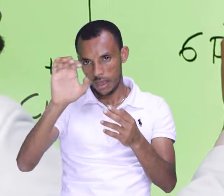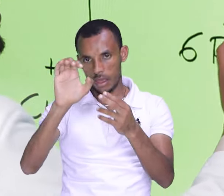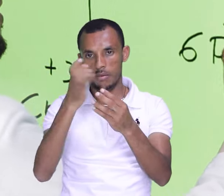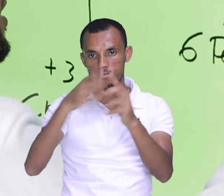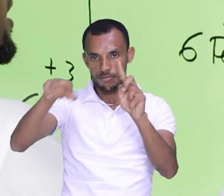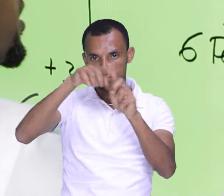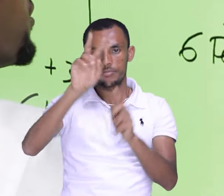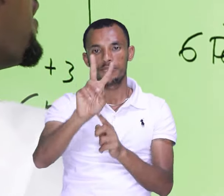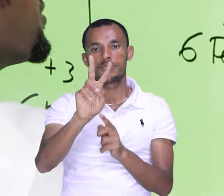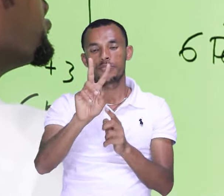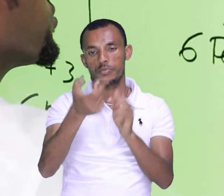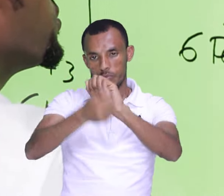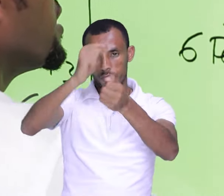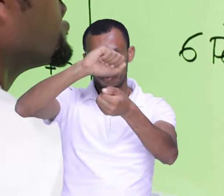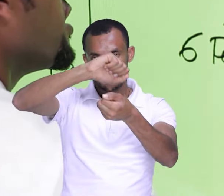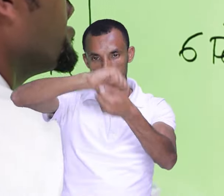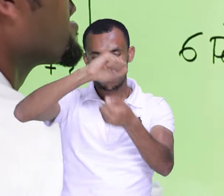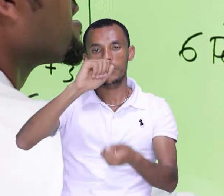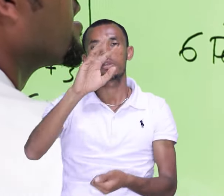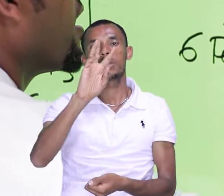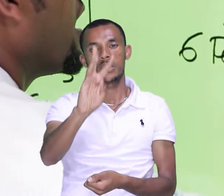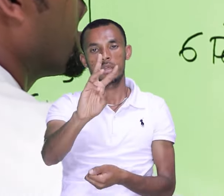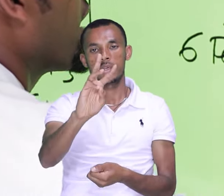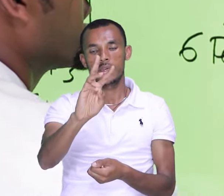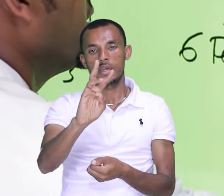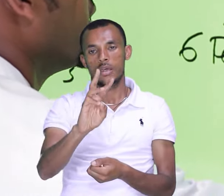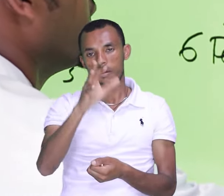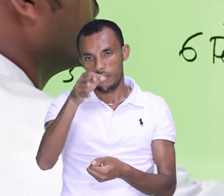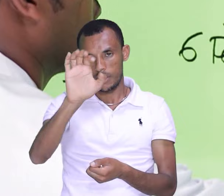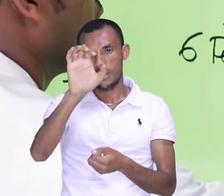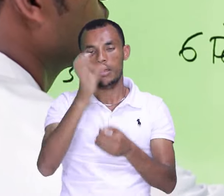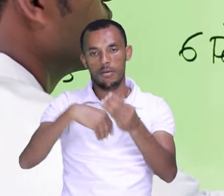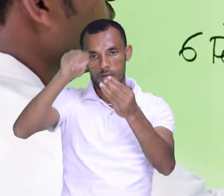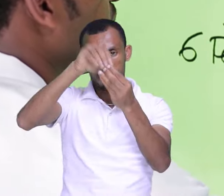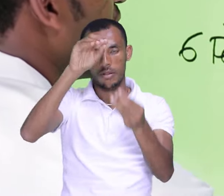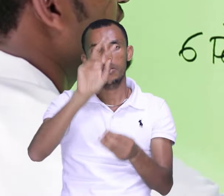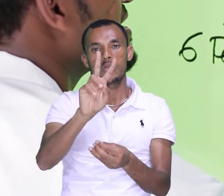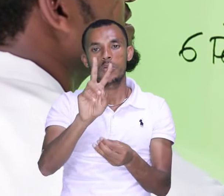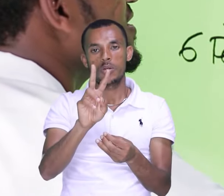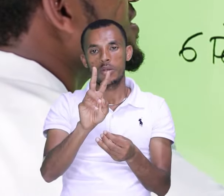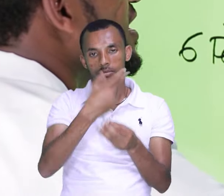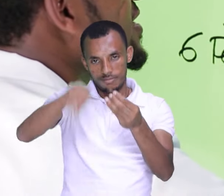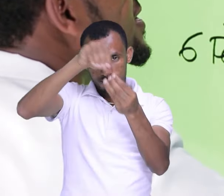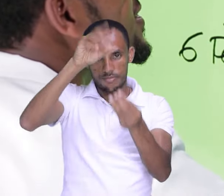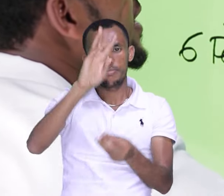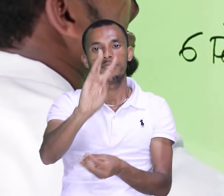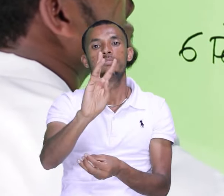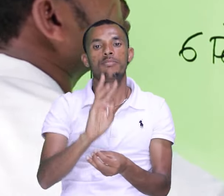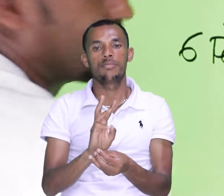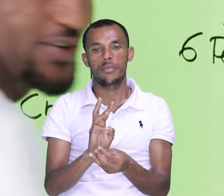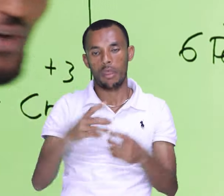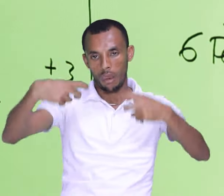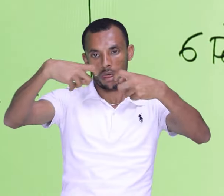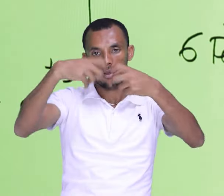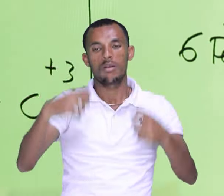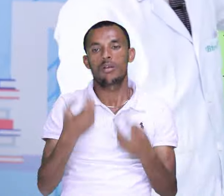plus 2 converted into 6 iron plus 2 plus 6